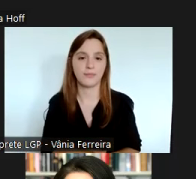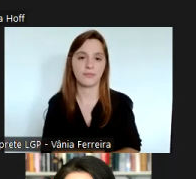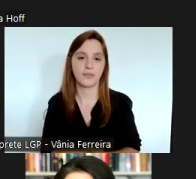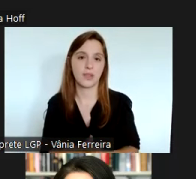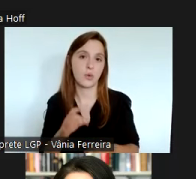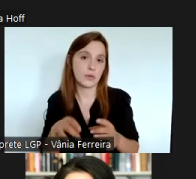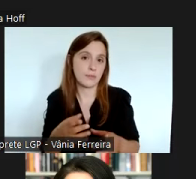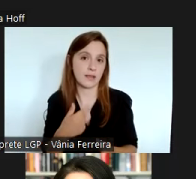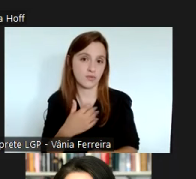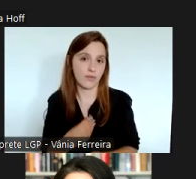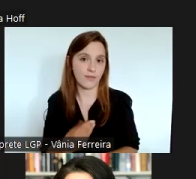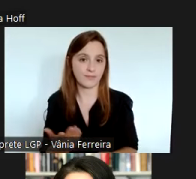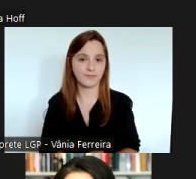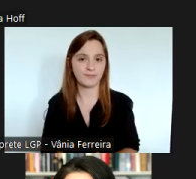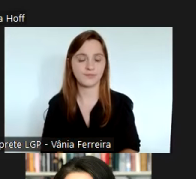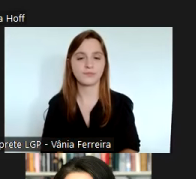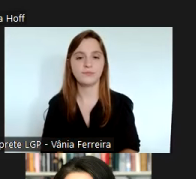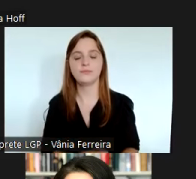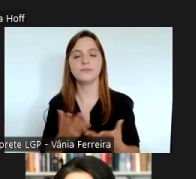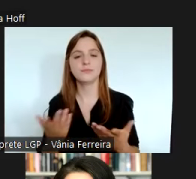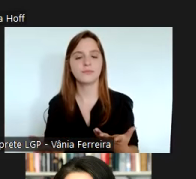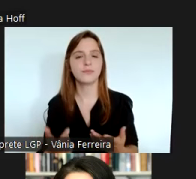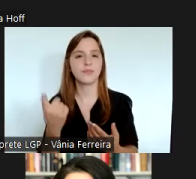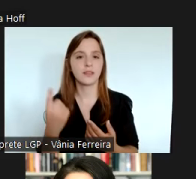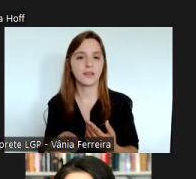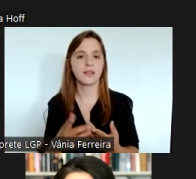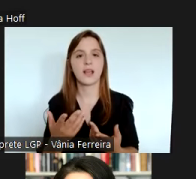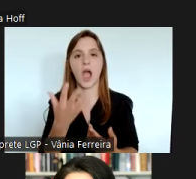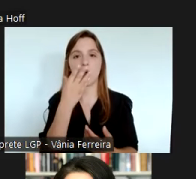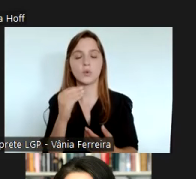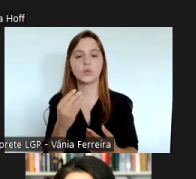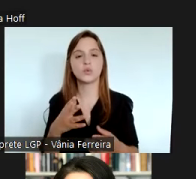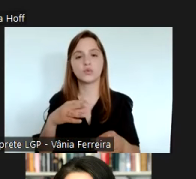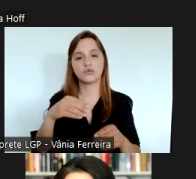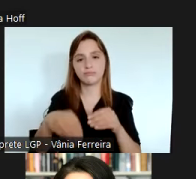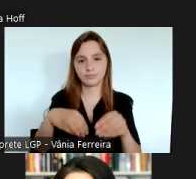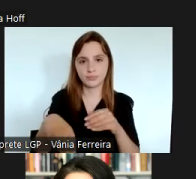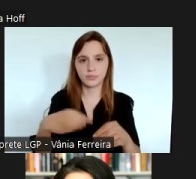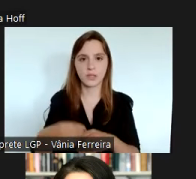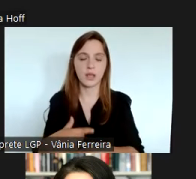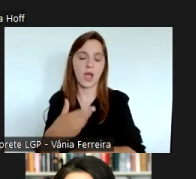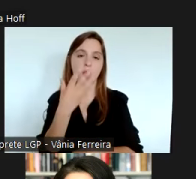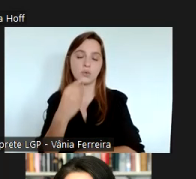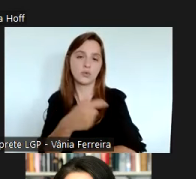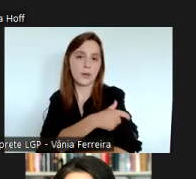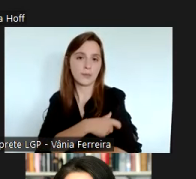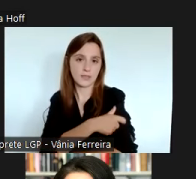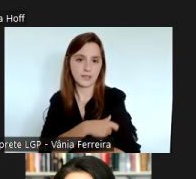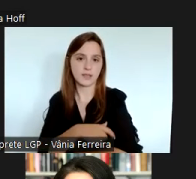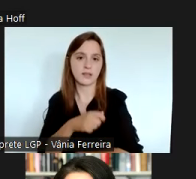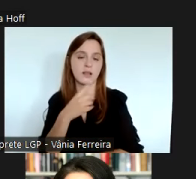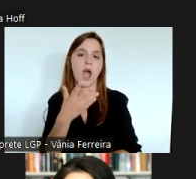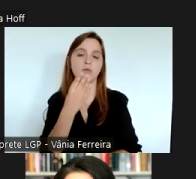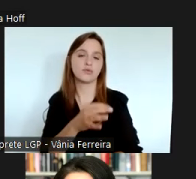So. There are elections of student representatives to LMU's faculty student